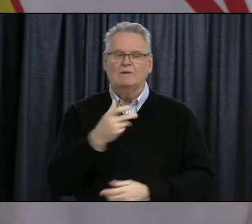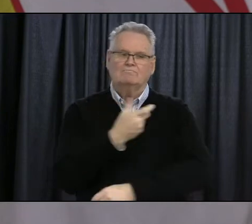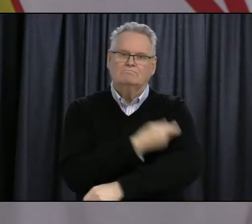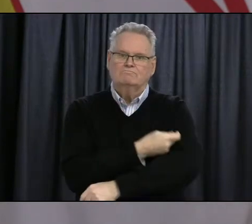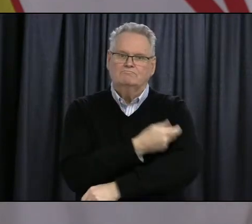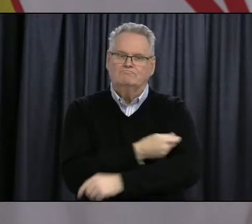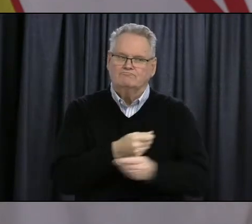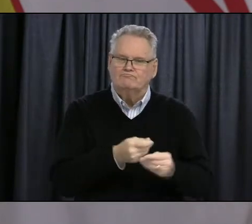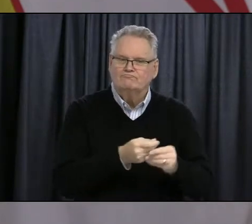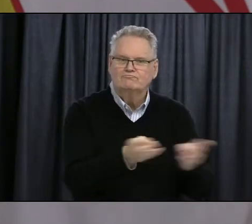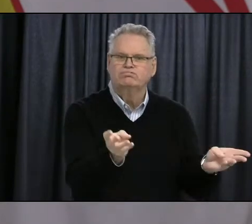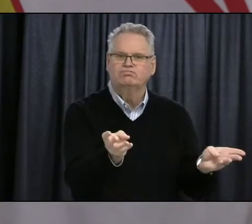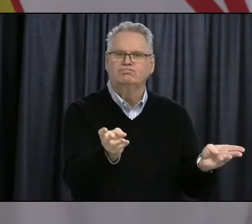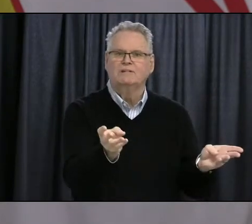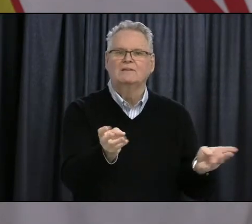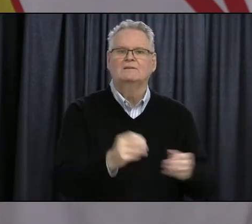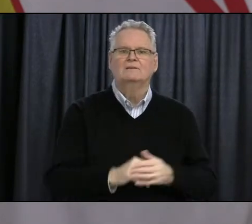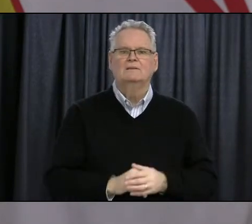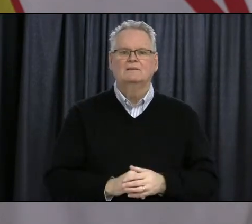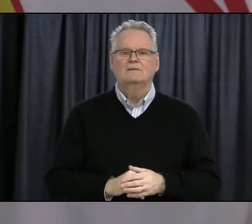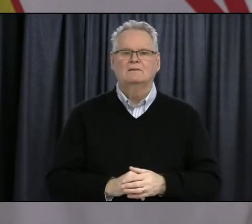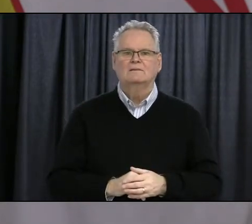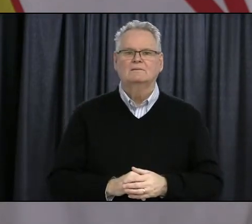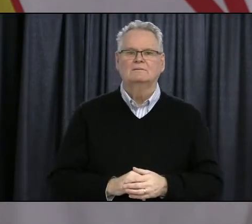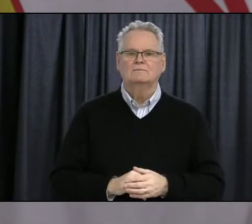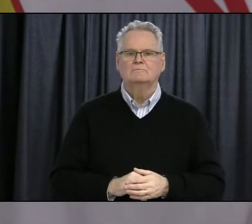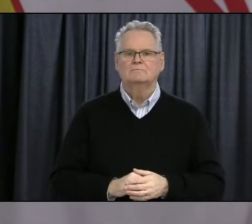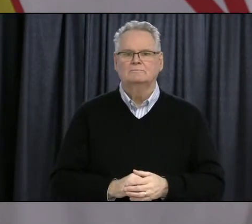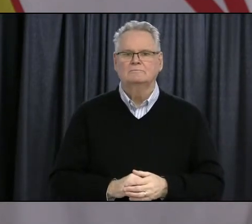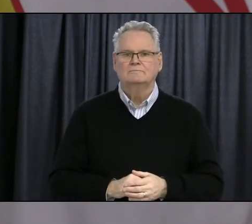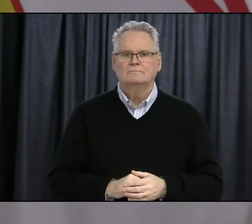and that's approximately 63%.